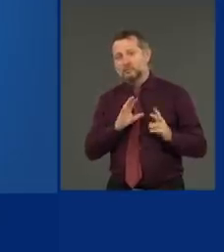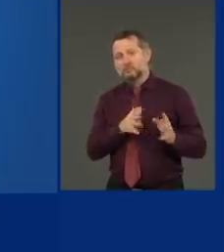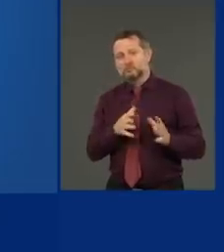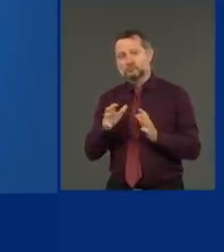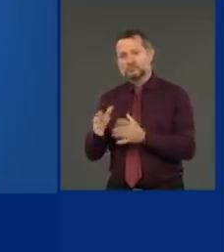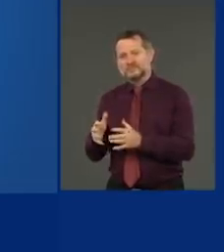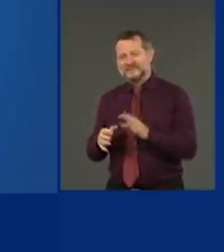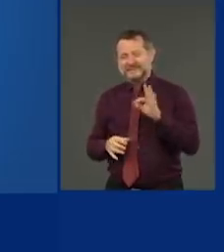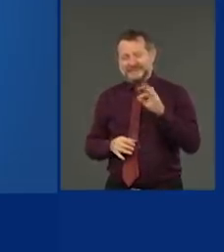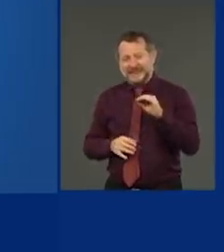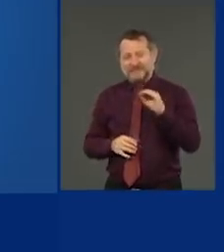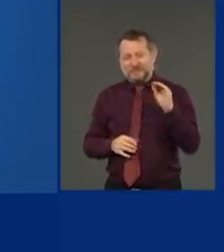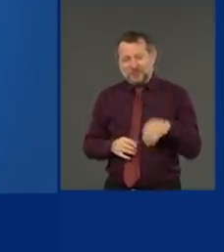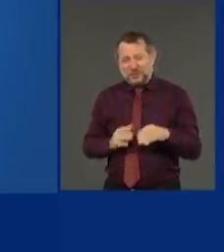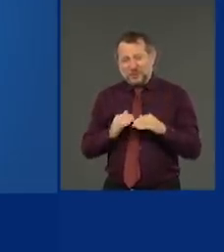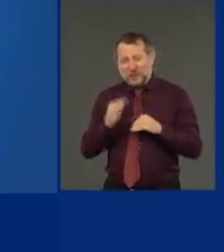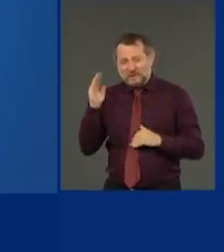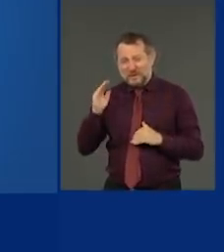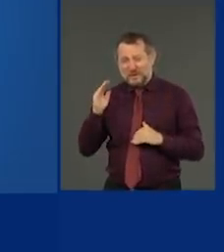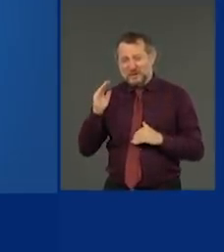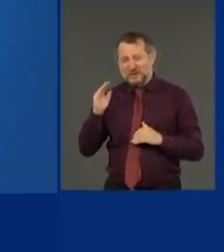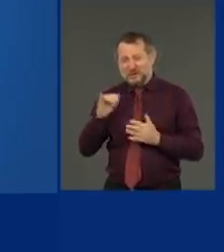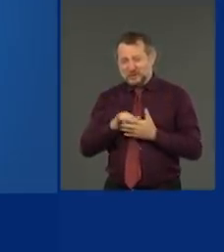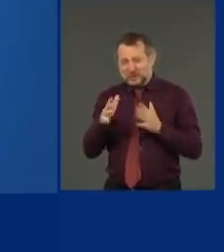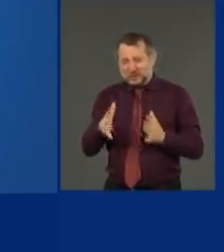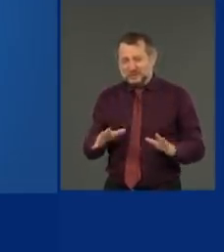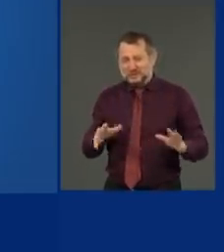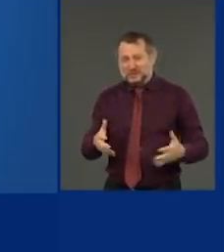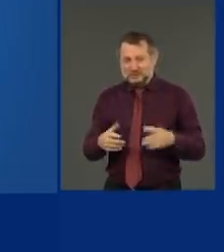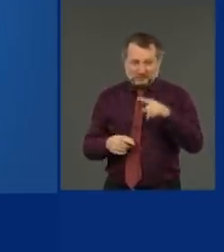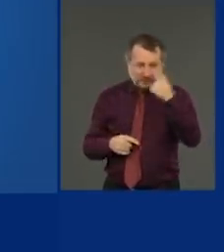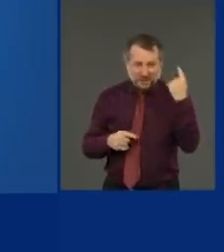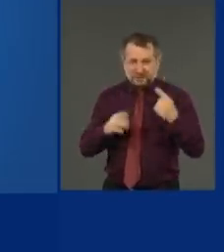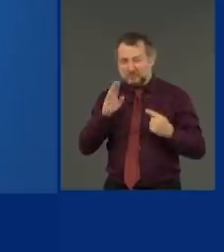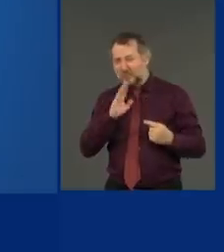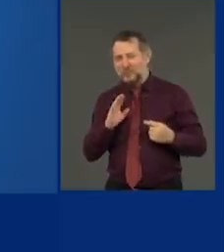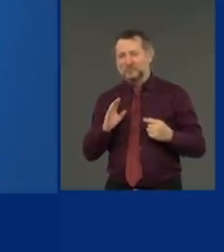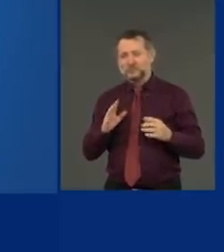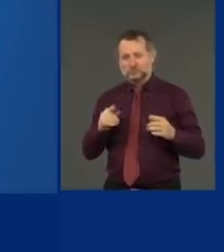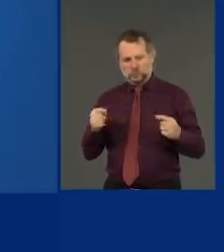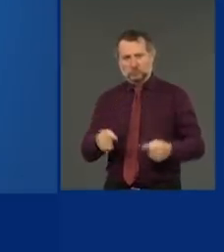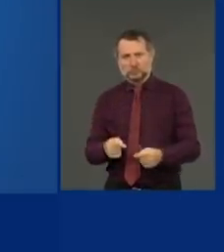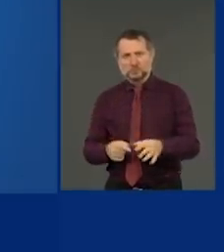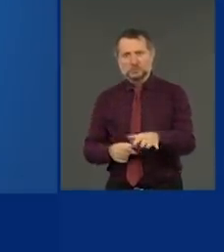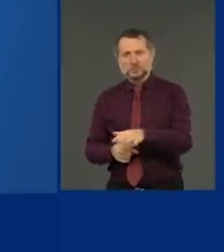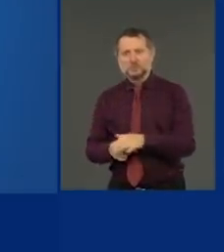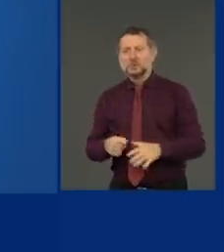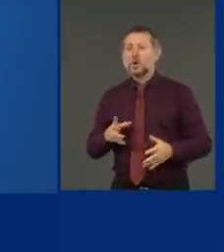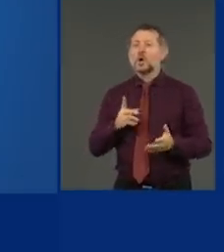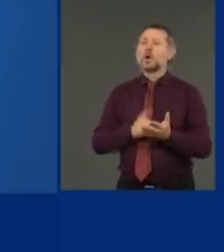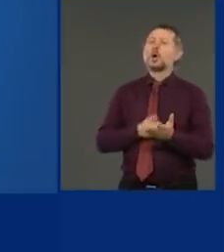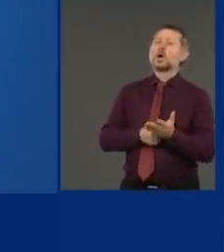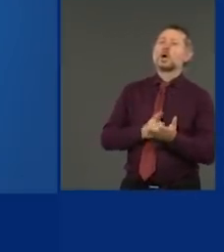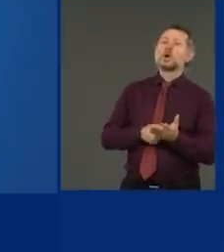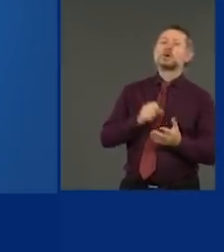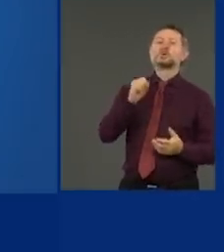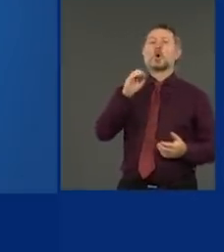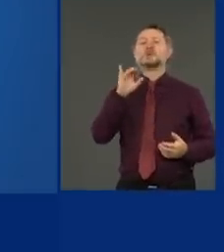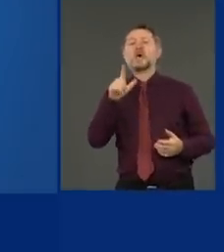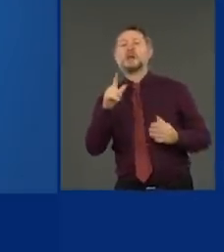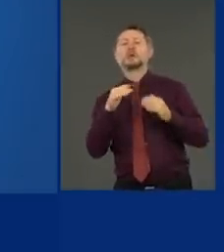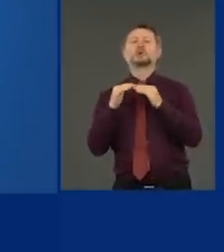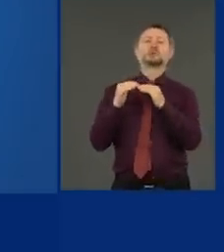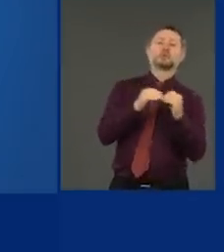90% of the victims are black and brown. You want to talk about social justice? You want to talk about civil